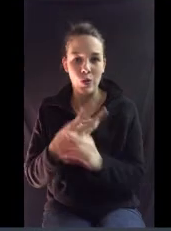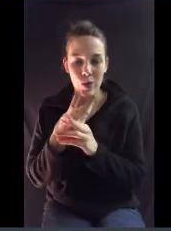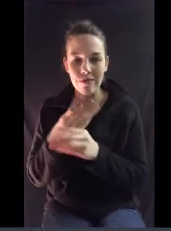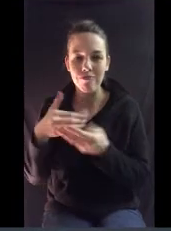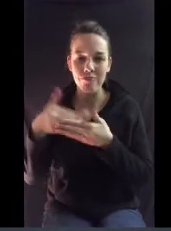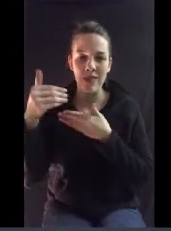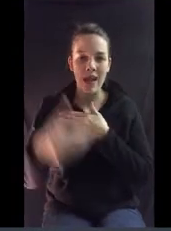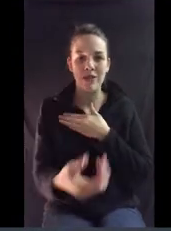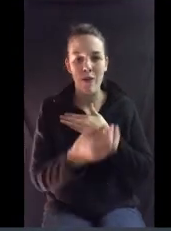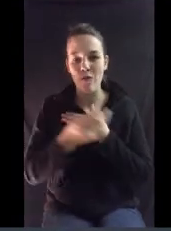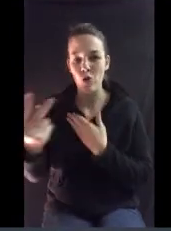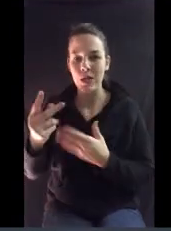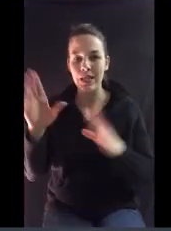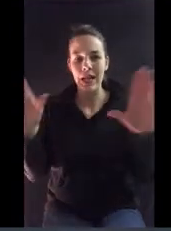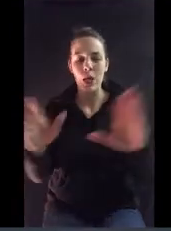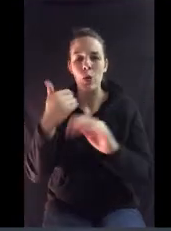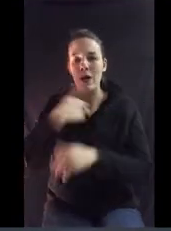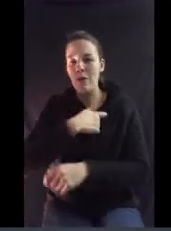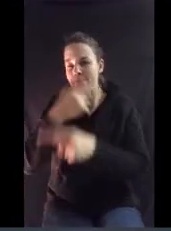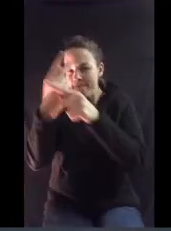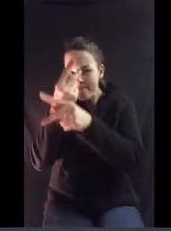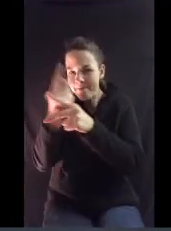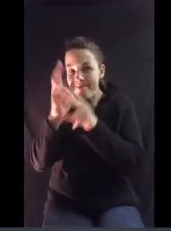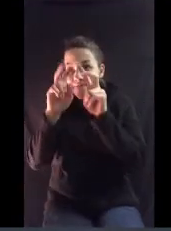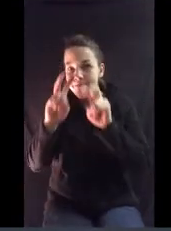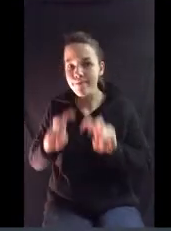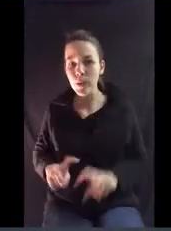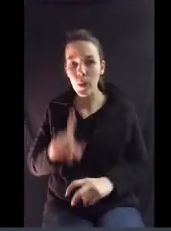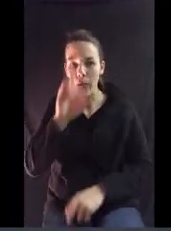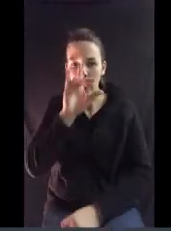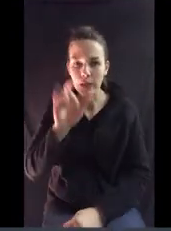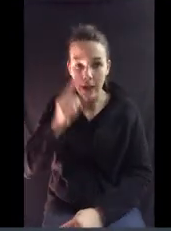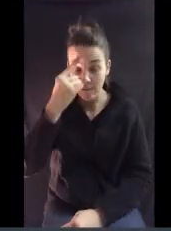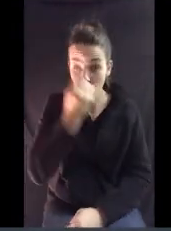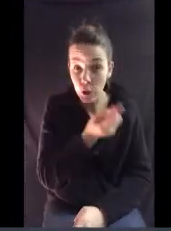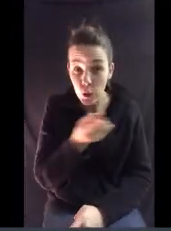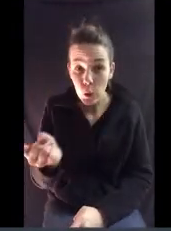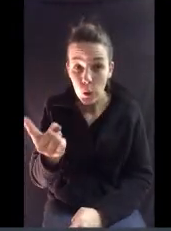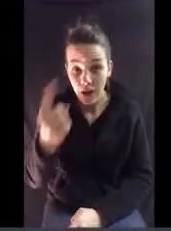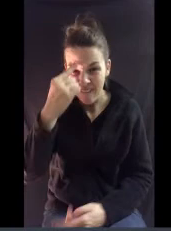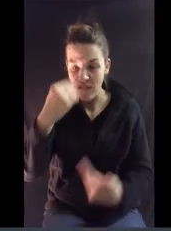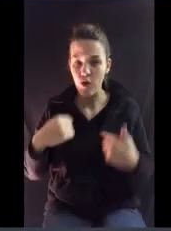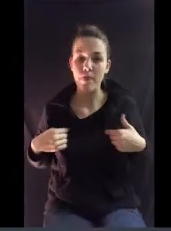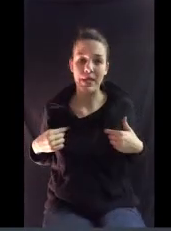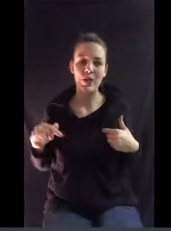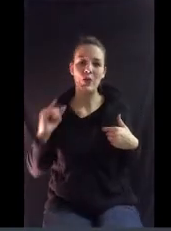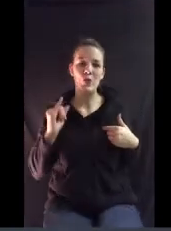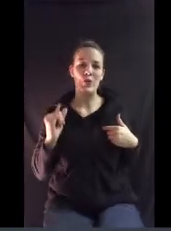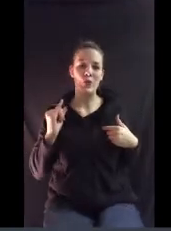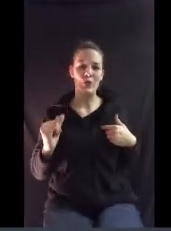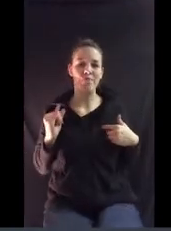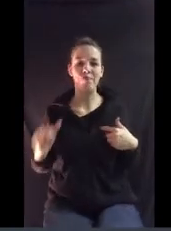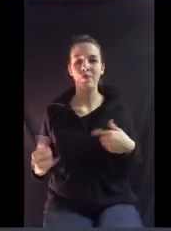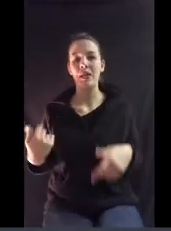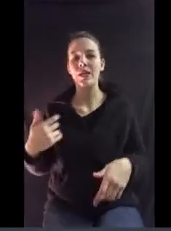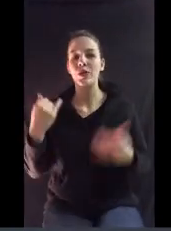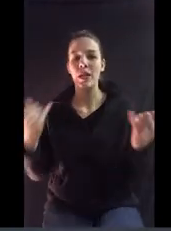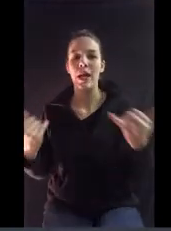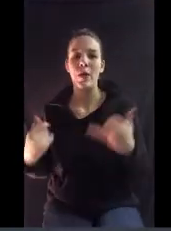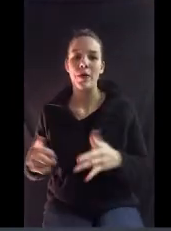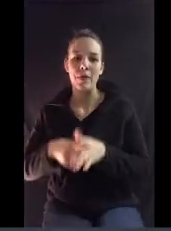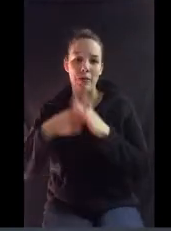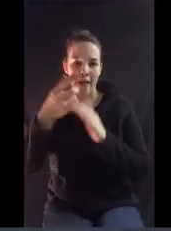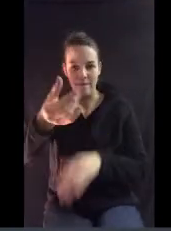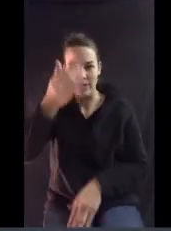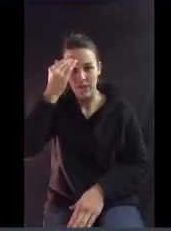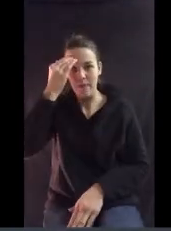this world. And for the next couple of Sundays, we're going to explore what that call looks like for you and for me.